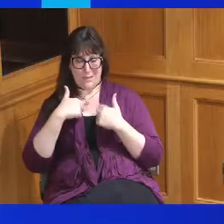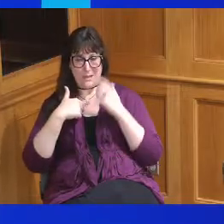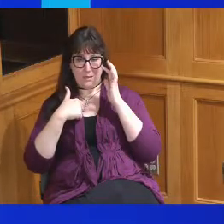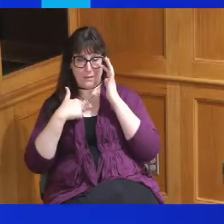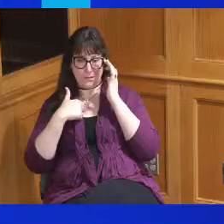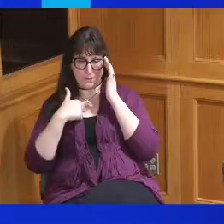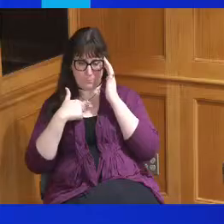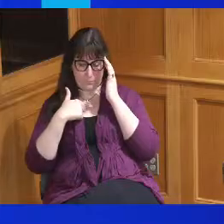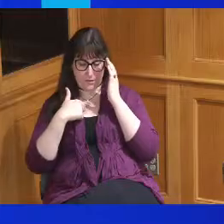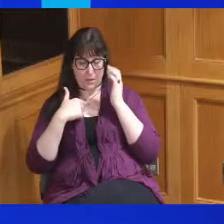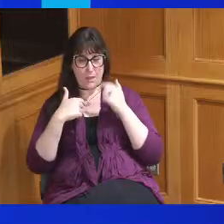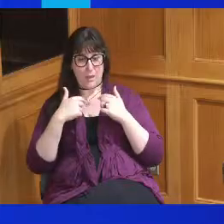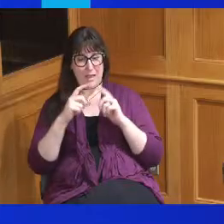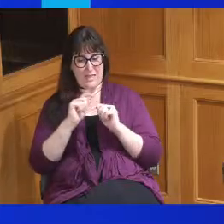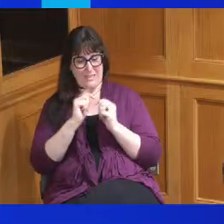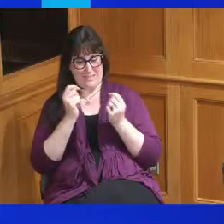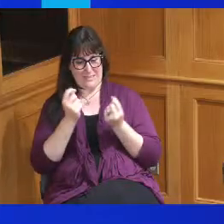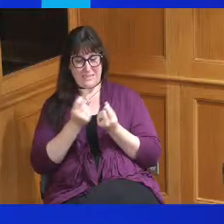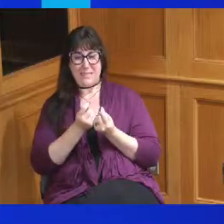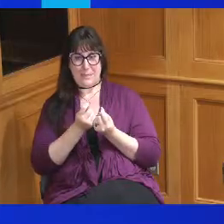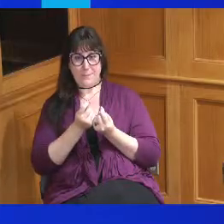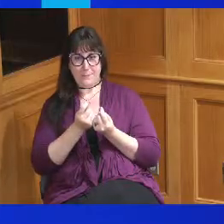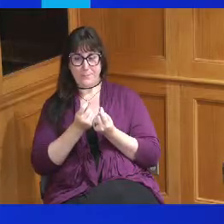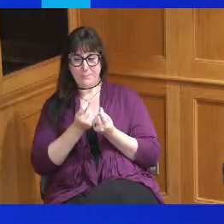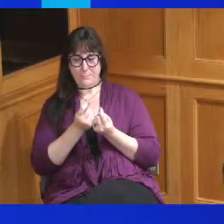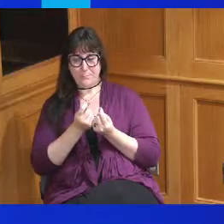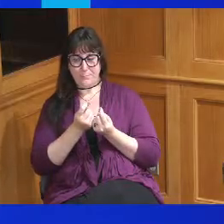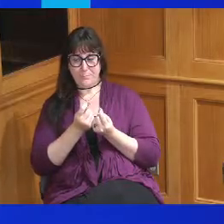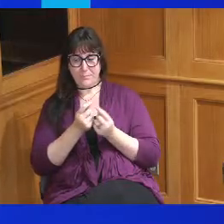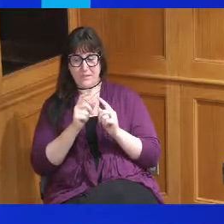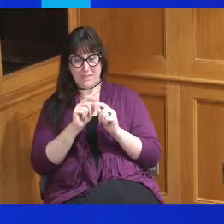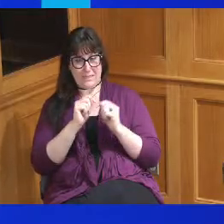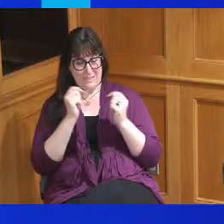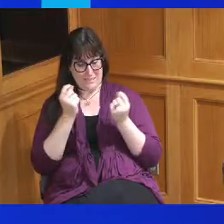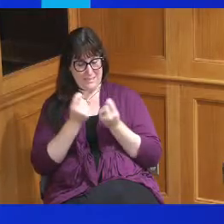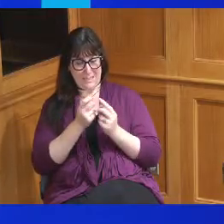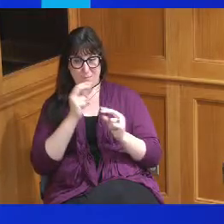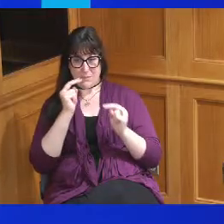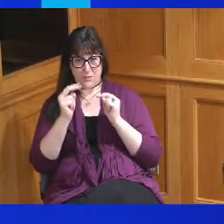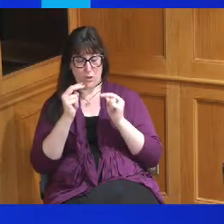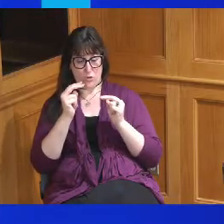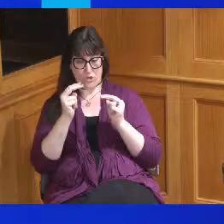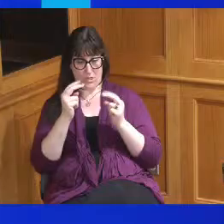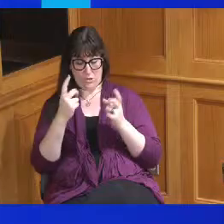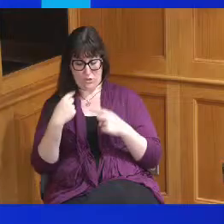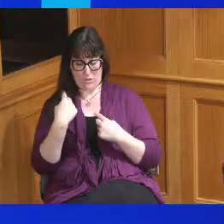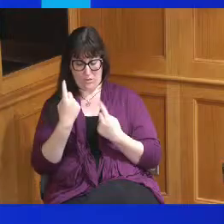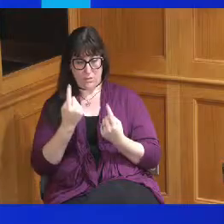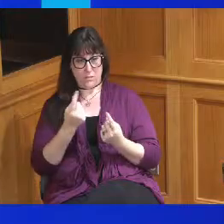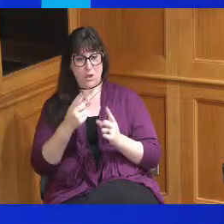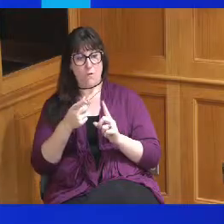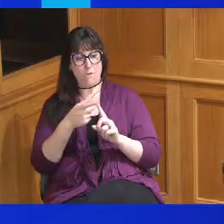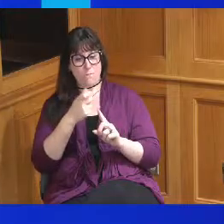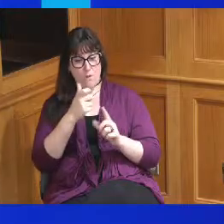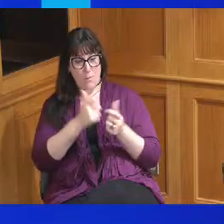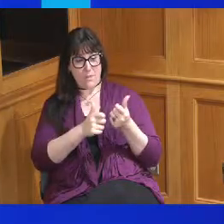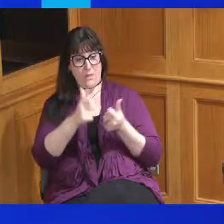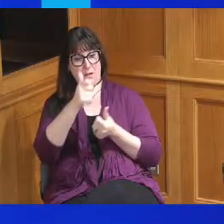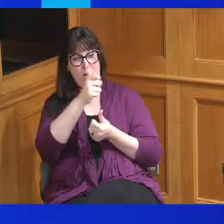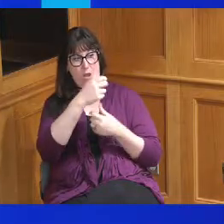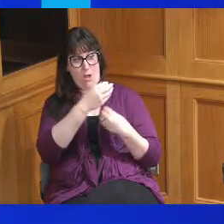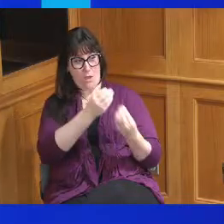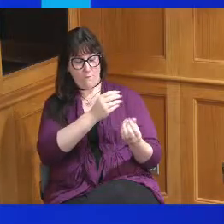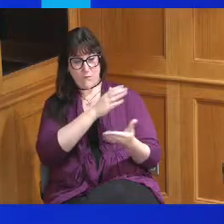is team. So the team that's been on the basically in negotiations. And so from the administrator's office to the